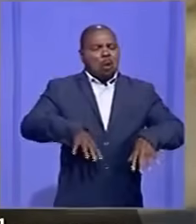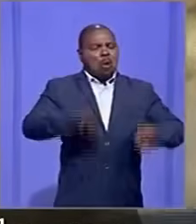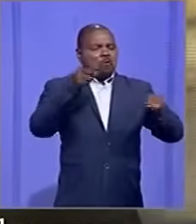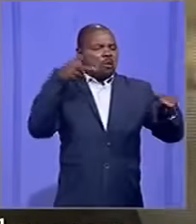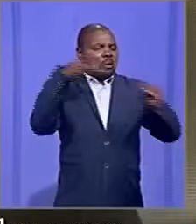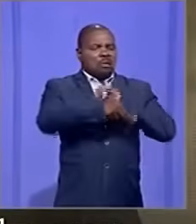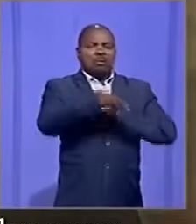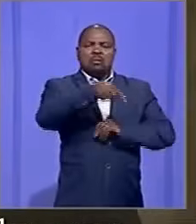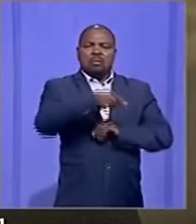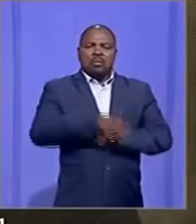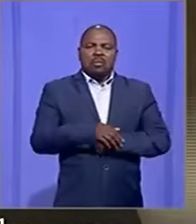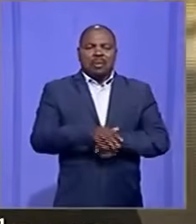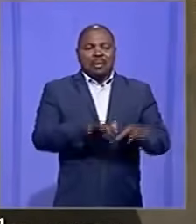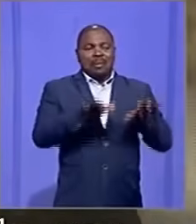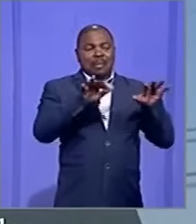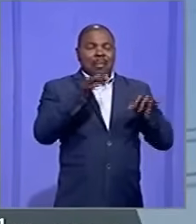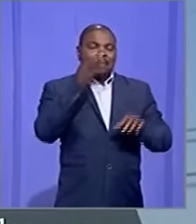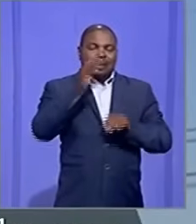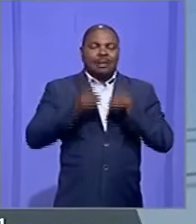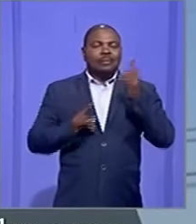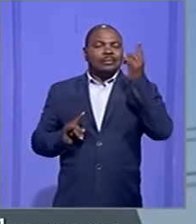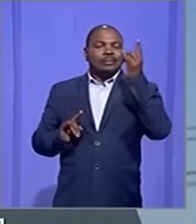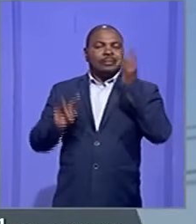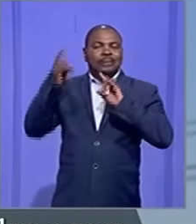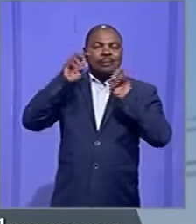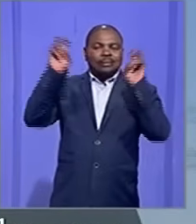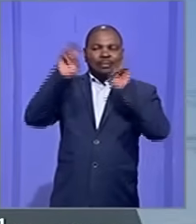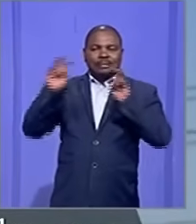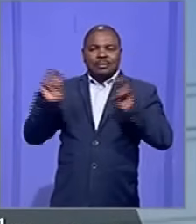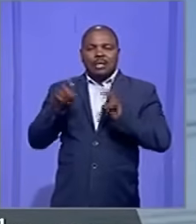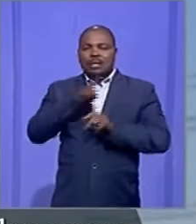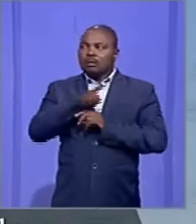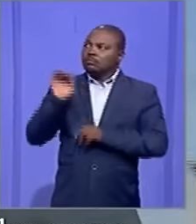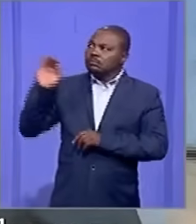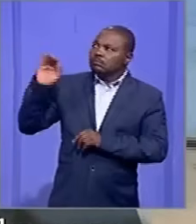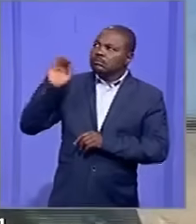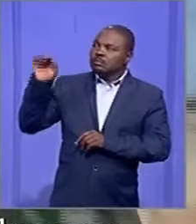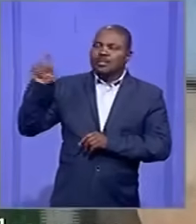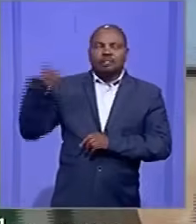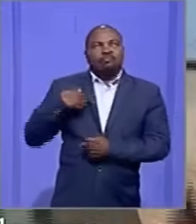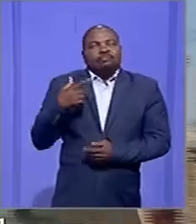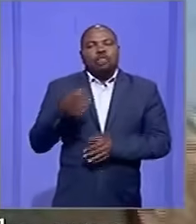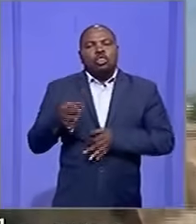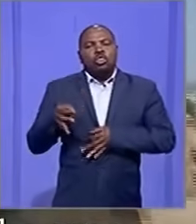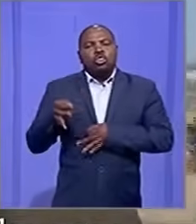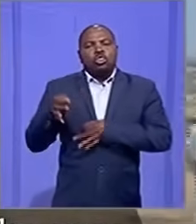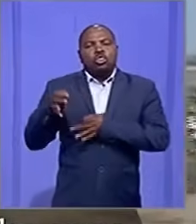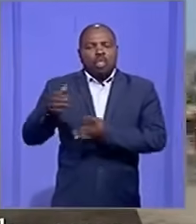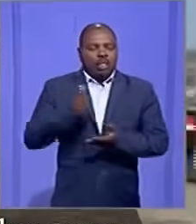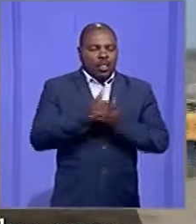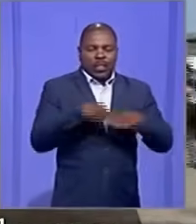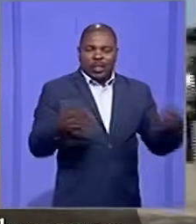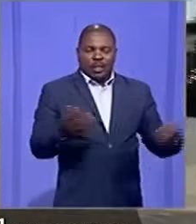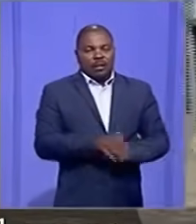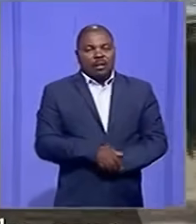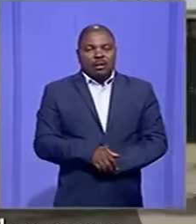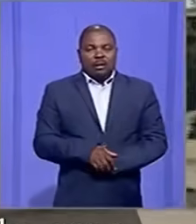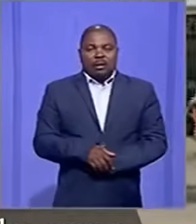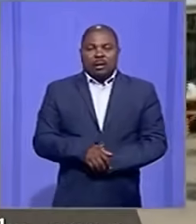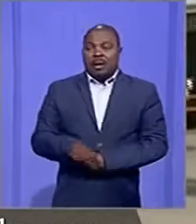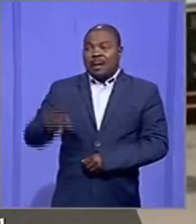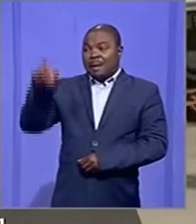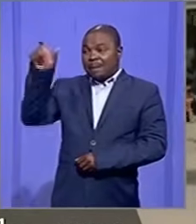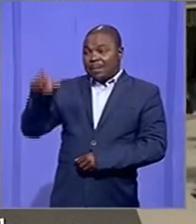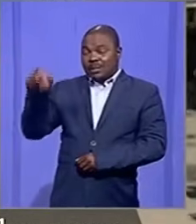leo. Maloko a setšhaba a re City Power e tšea nako go ela hloko dinyakwa tša bona ge ba di bega. Operator, it